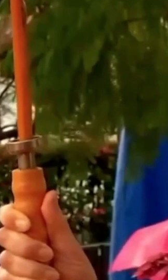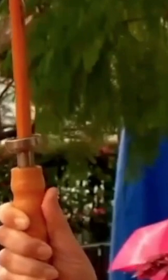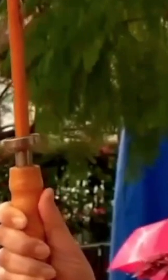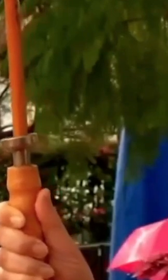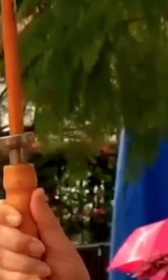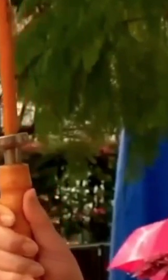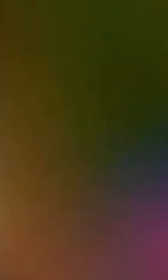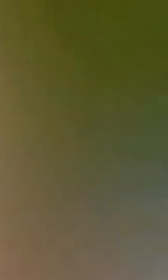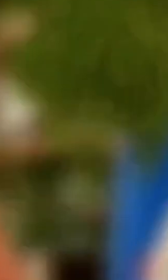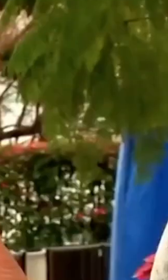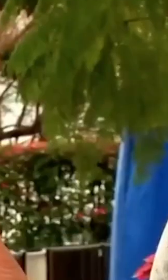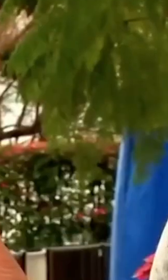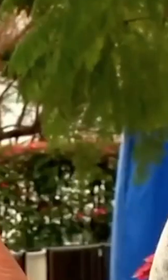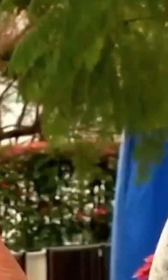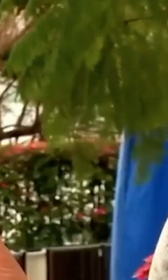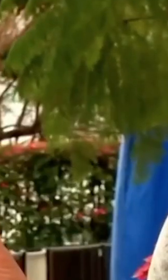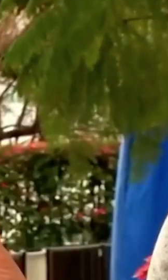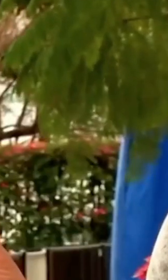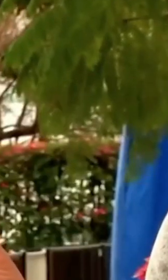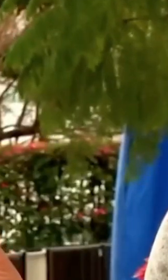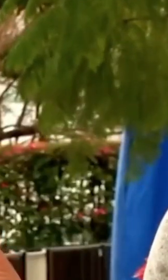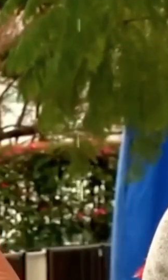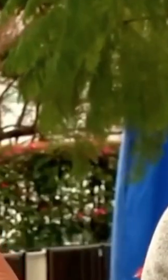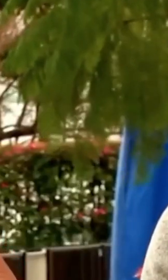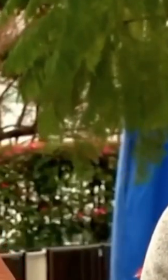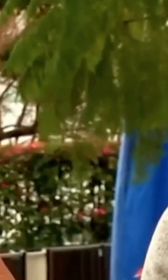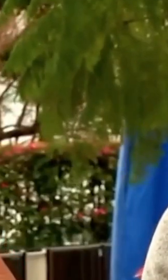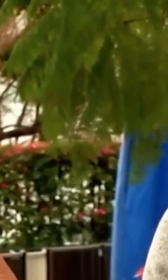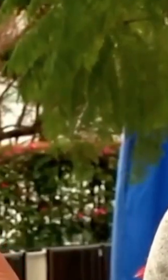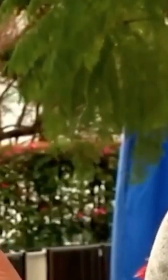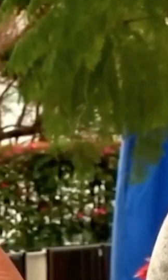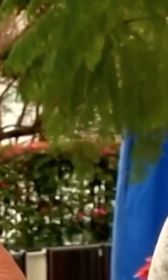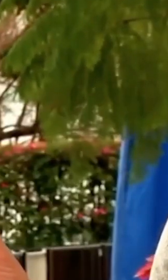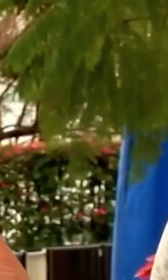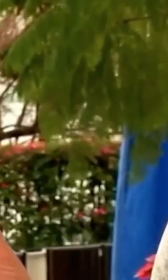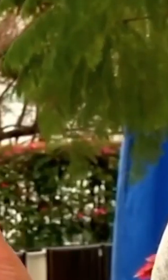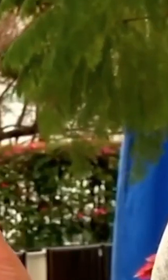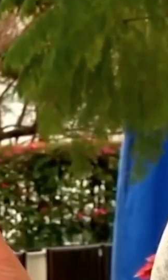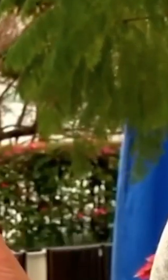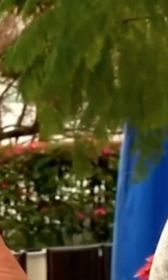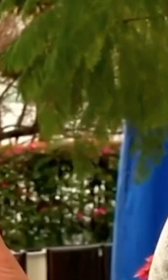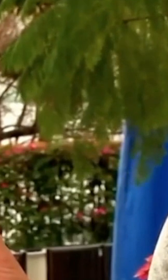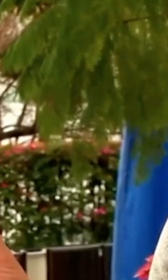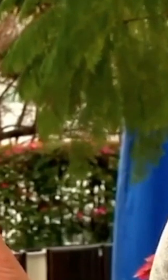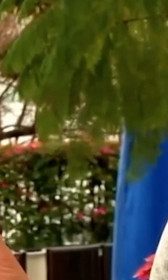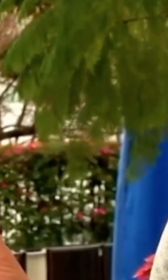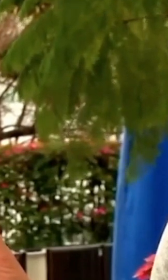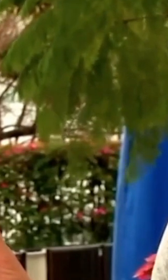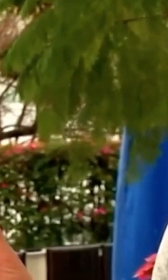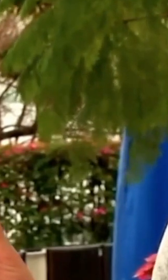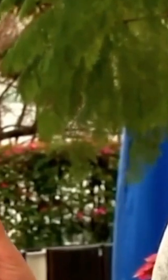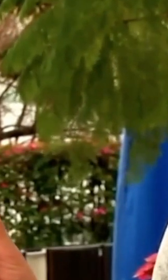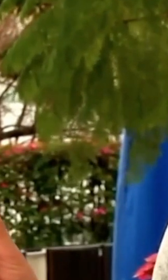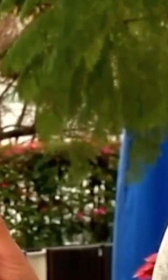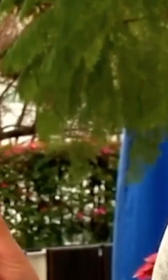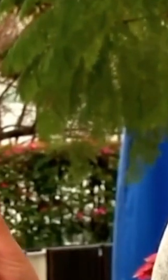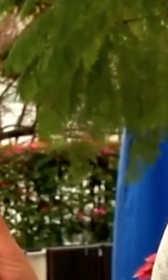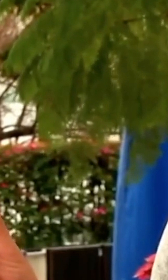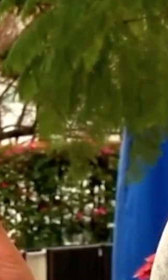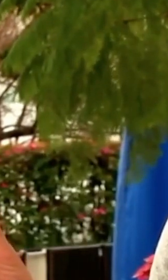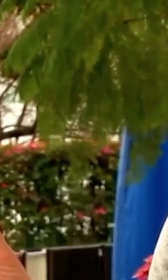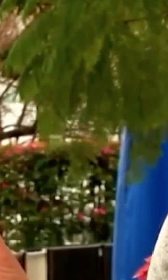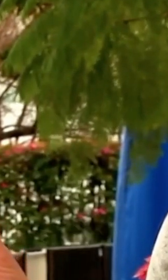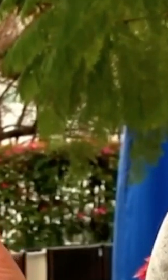in and said, we'll figure it out. If we can get to 70% plus of our community with the vaccine in their